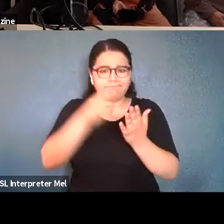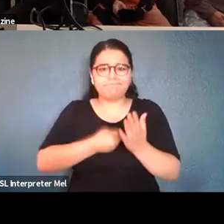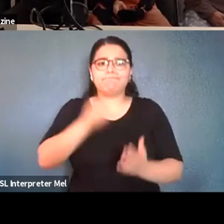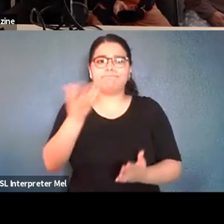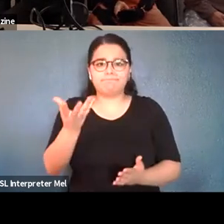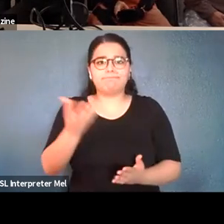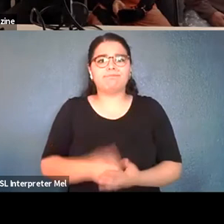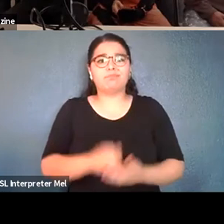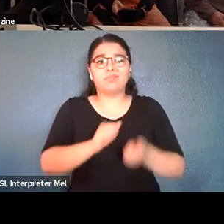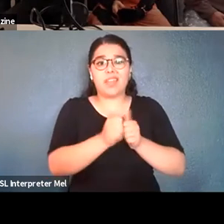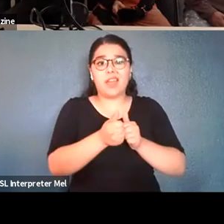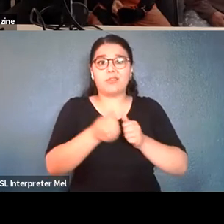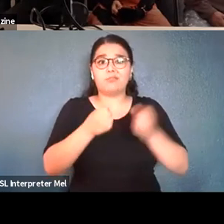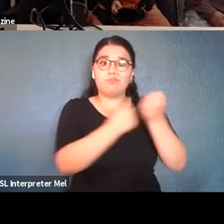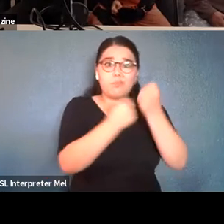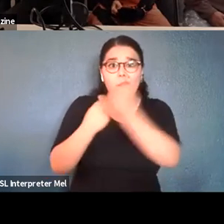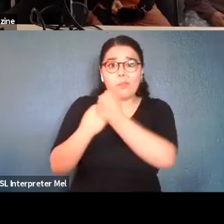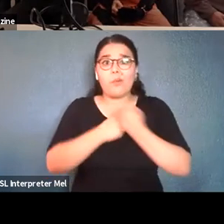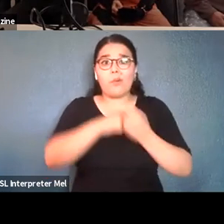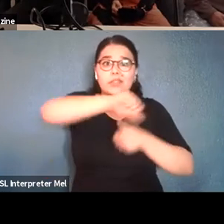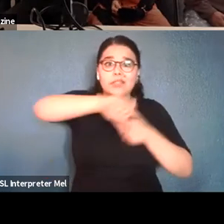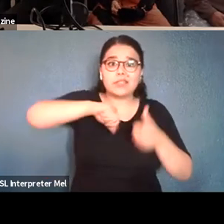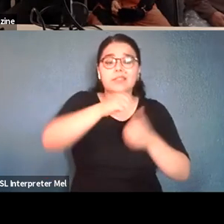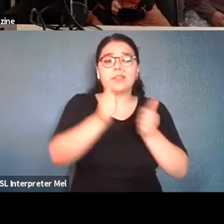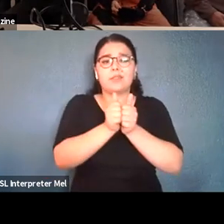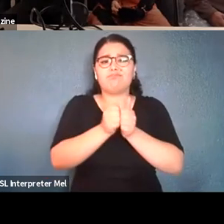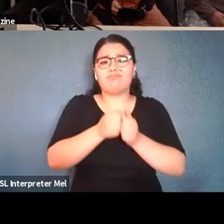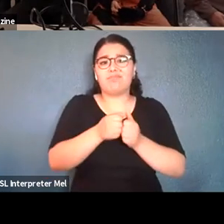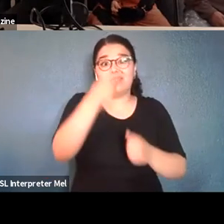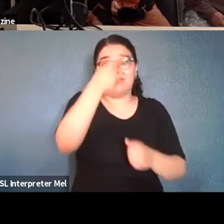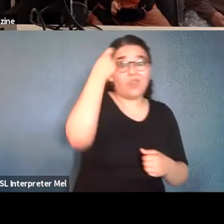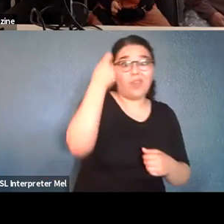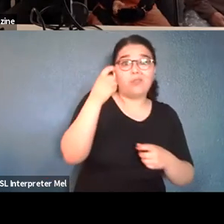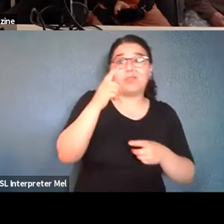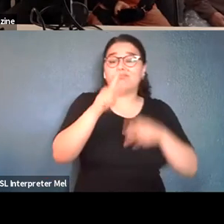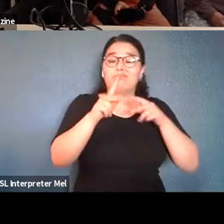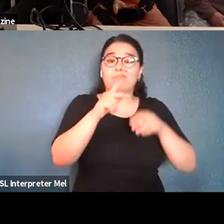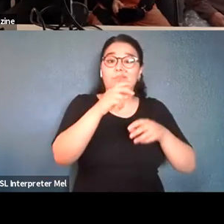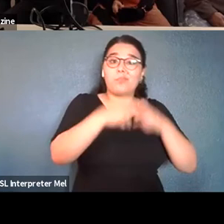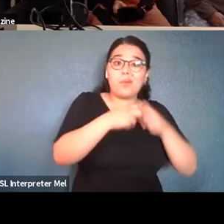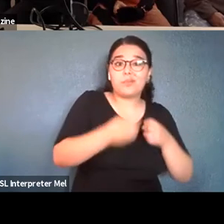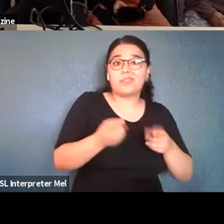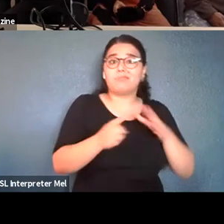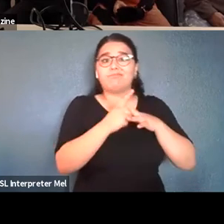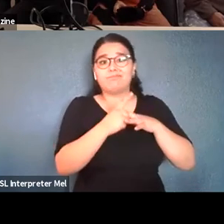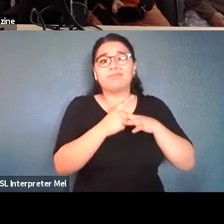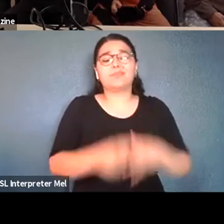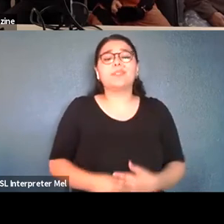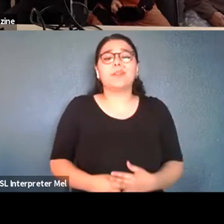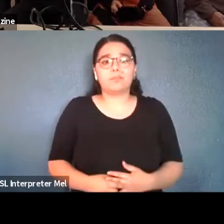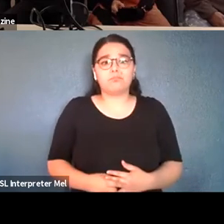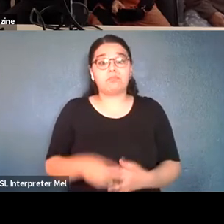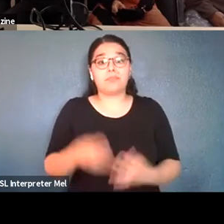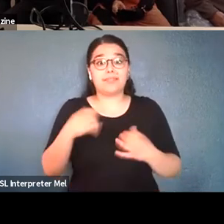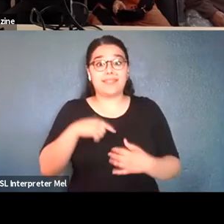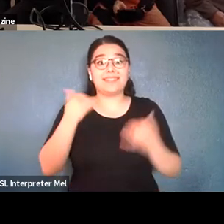through trauma into a true definition of interdependent relationships. I will allow our amazing panel to take over